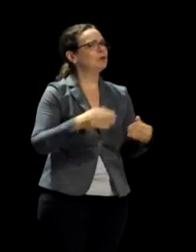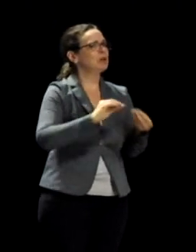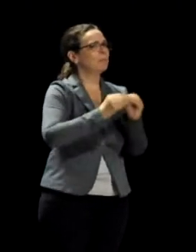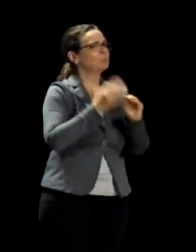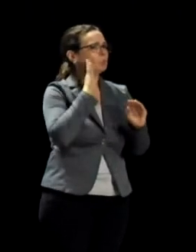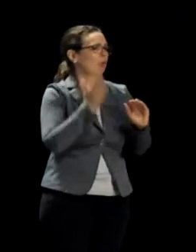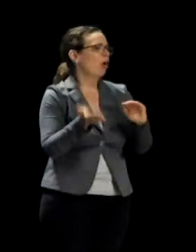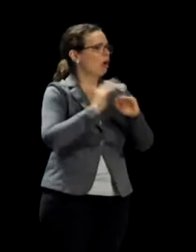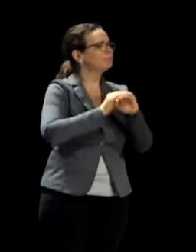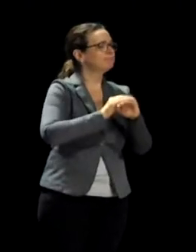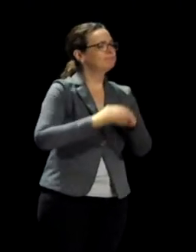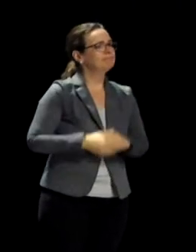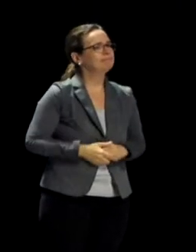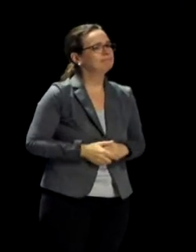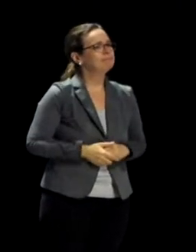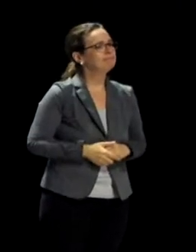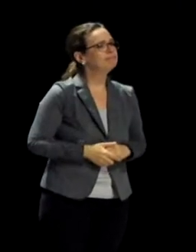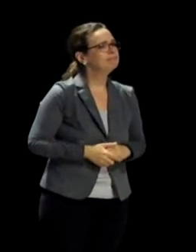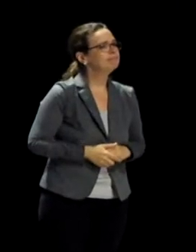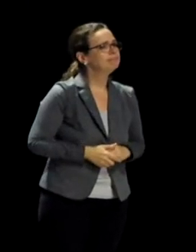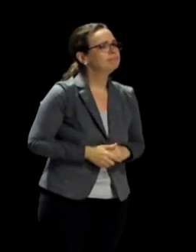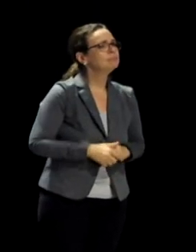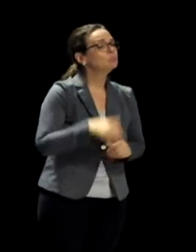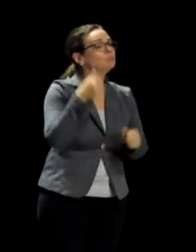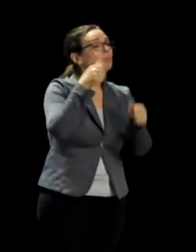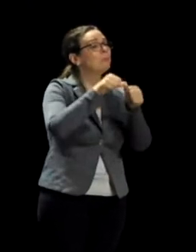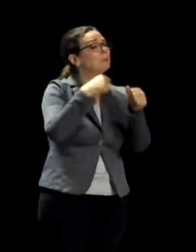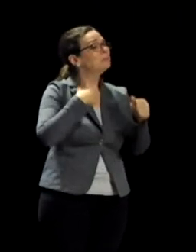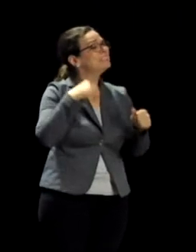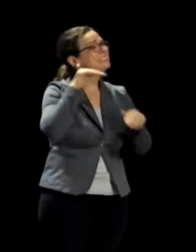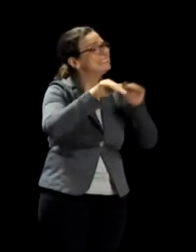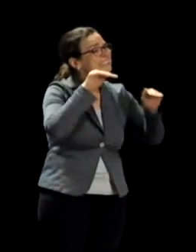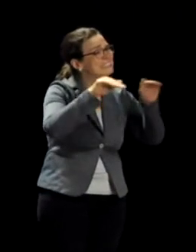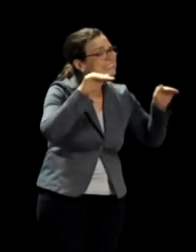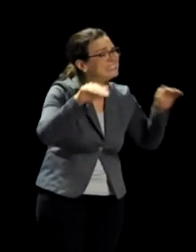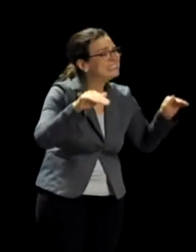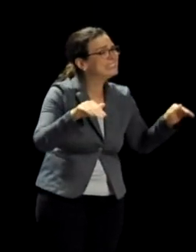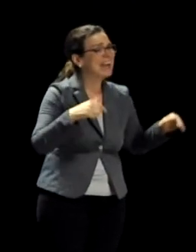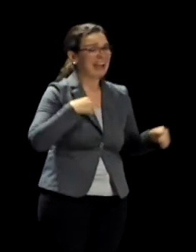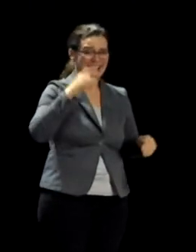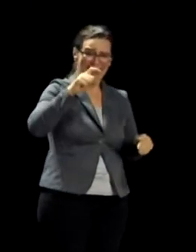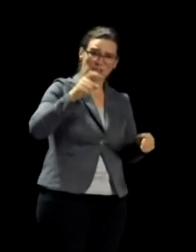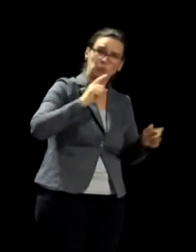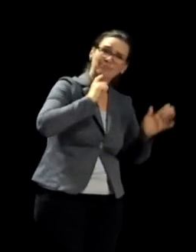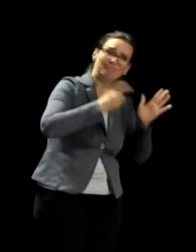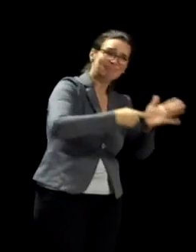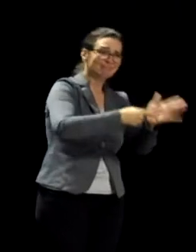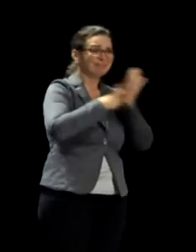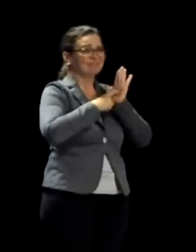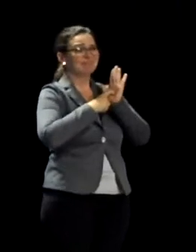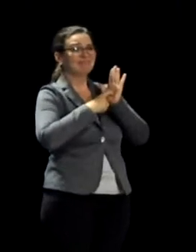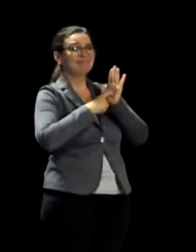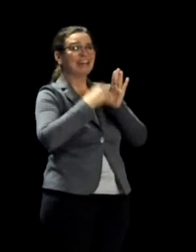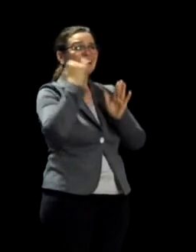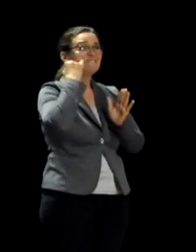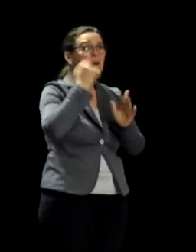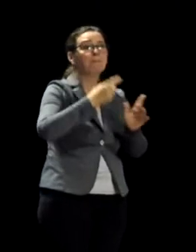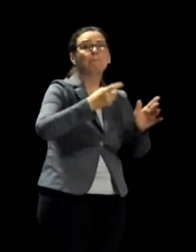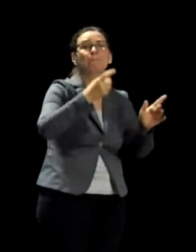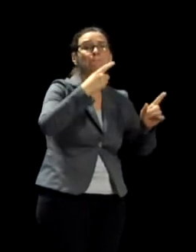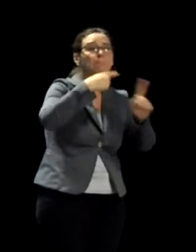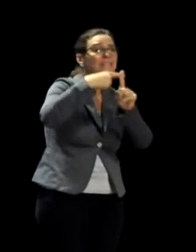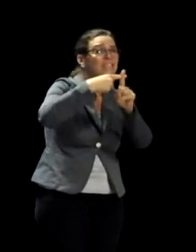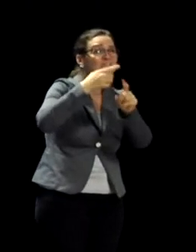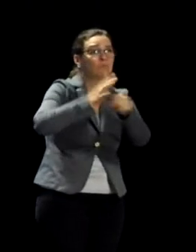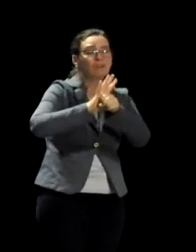home. There's no more doing anything. You don't stop and get gas. You don't stop and get dinner. You wait for that